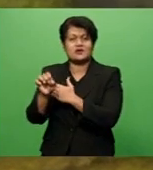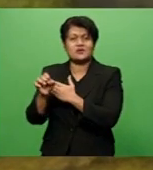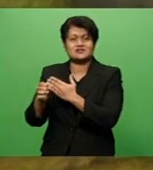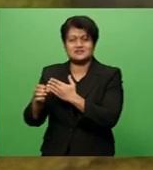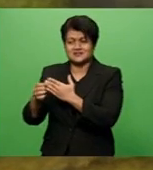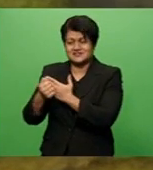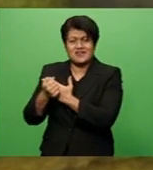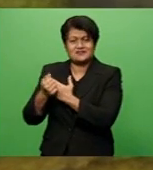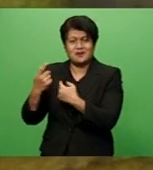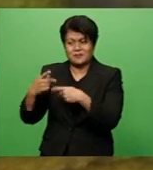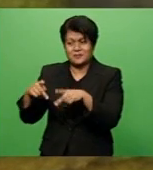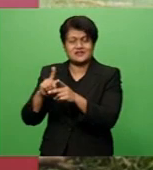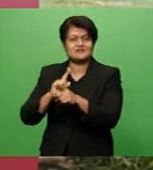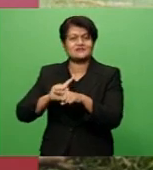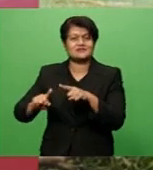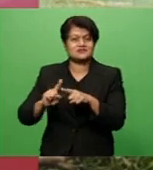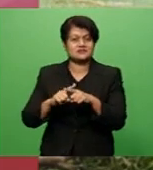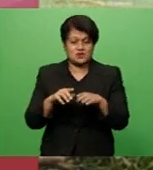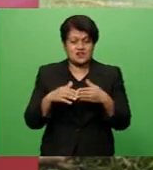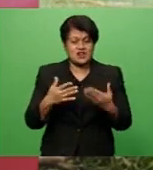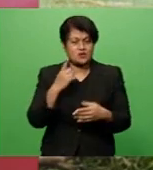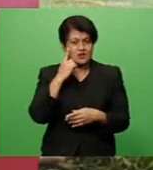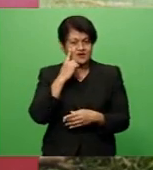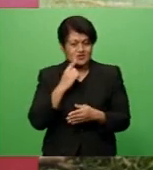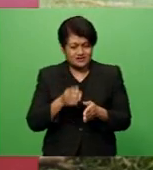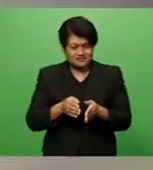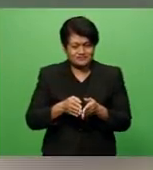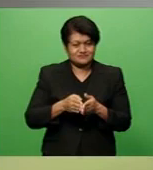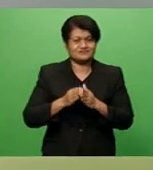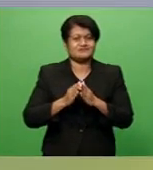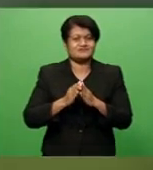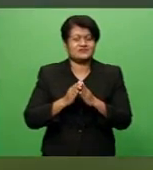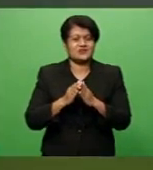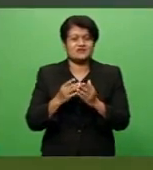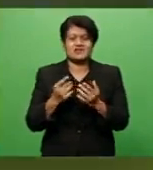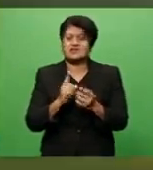we are focused on getting our lives back on track with whatever assistance will